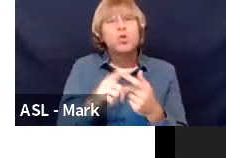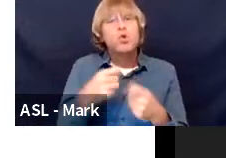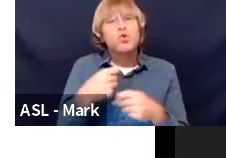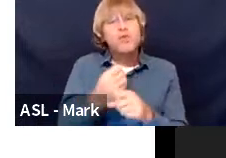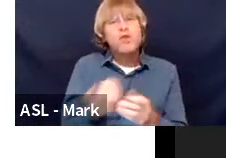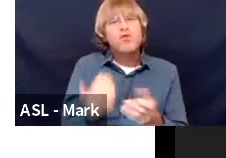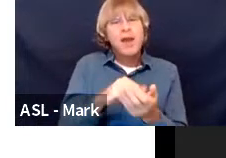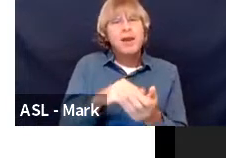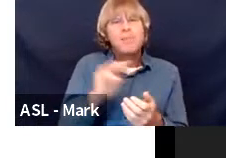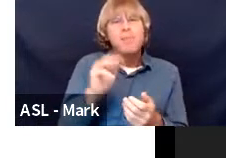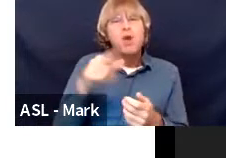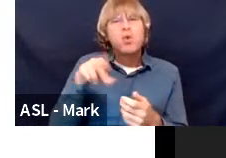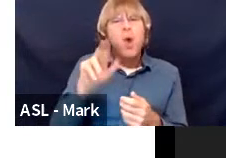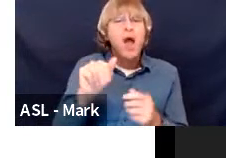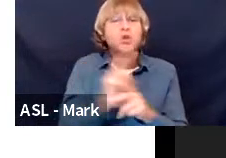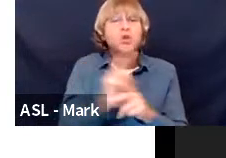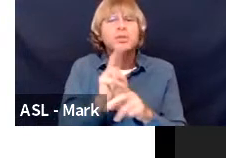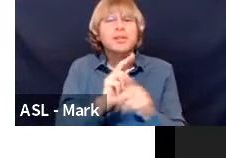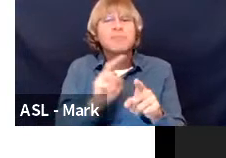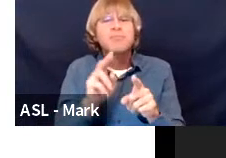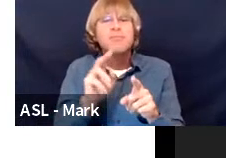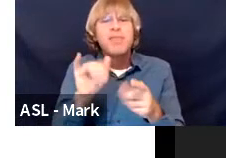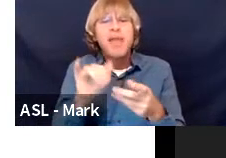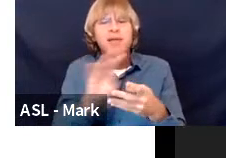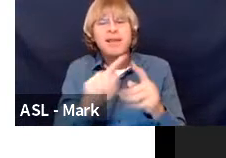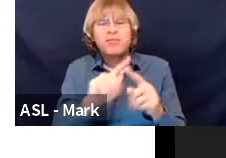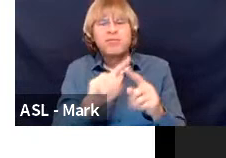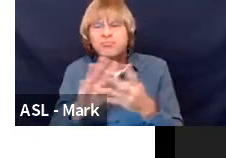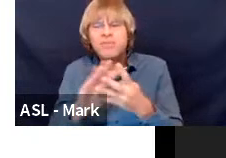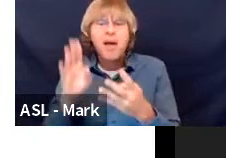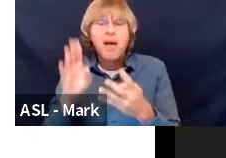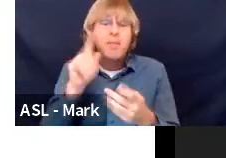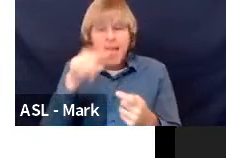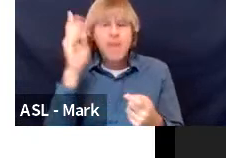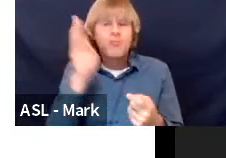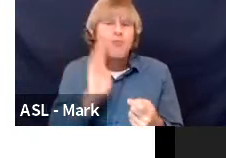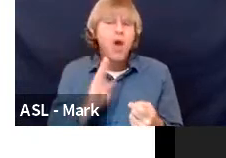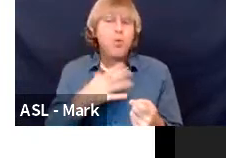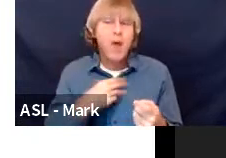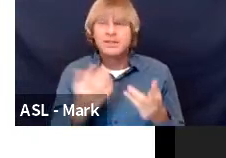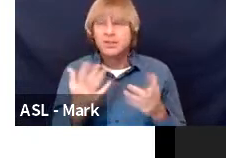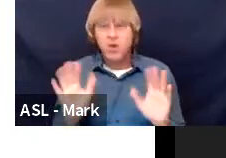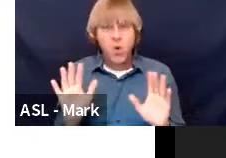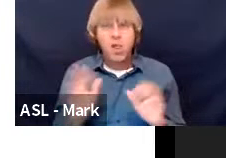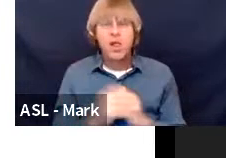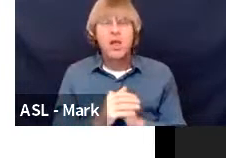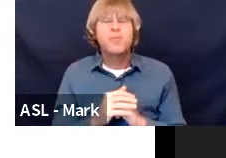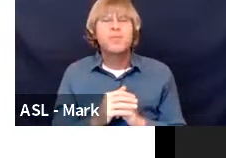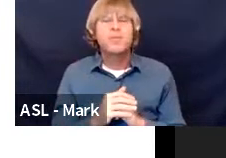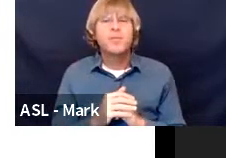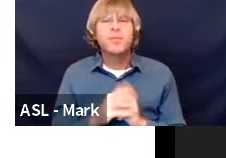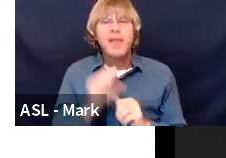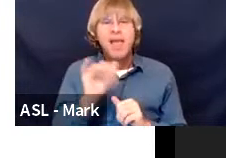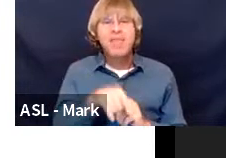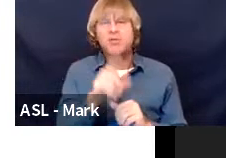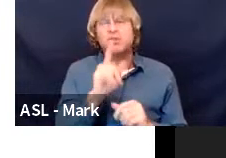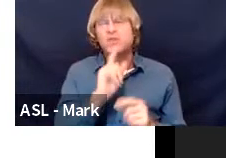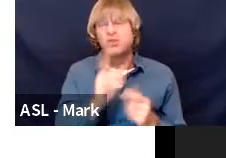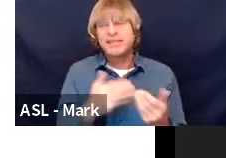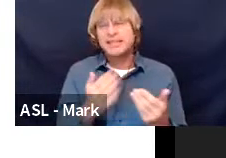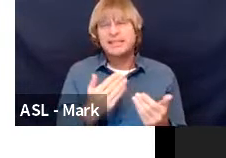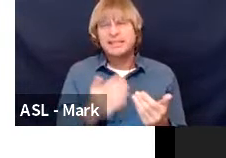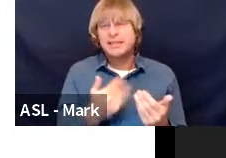recreate mug cloth, just using a limited palette of black, browns, and whites. And this one was such an easy